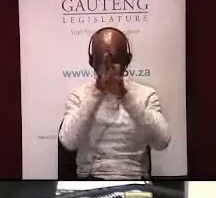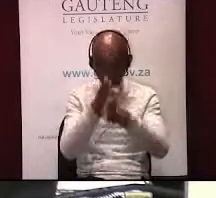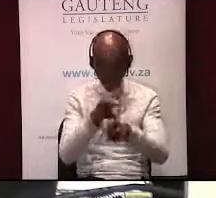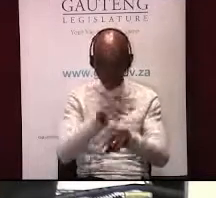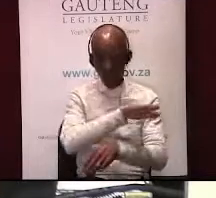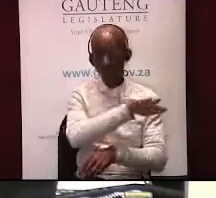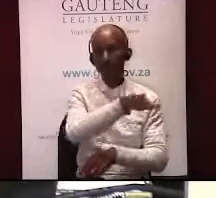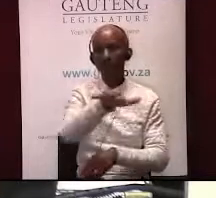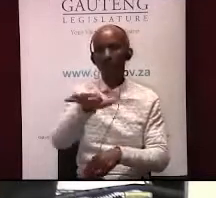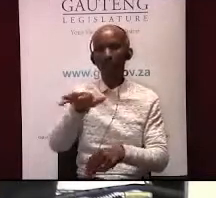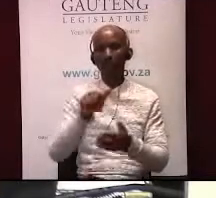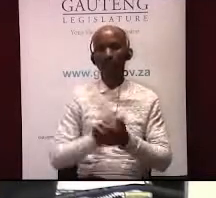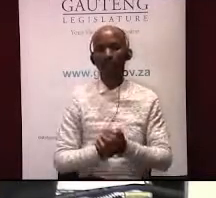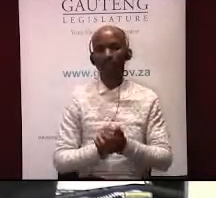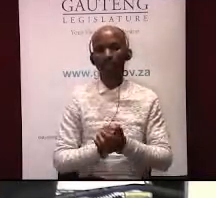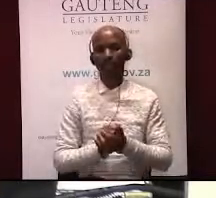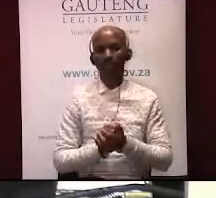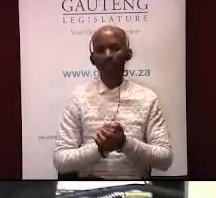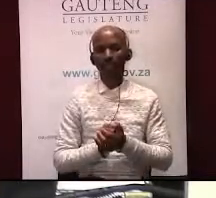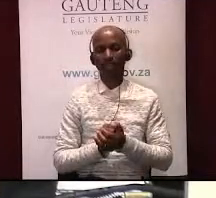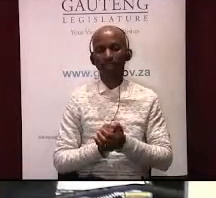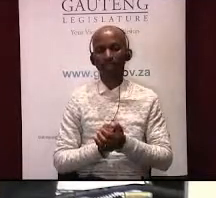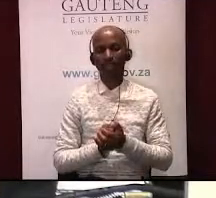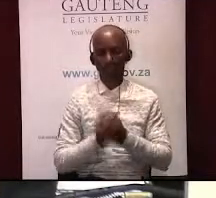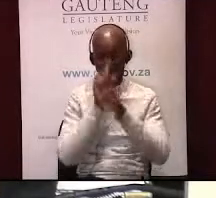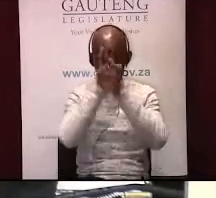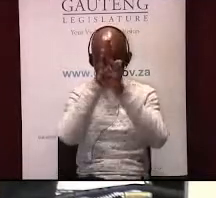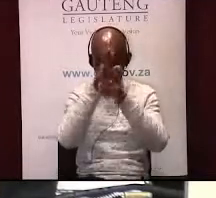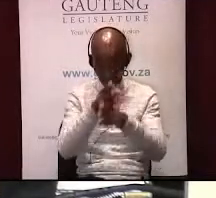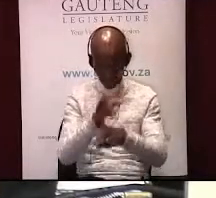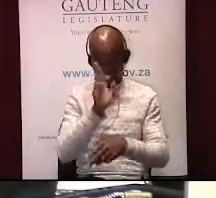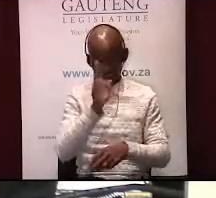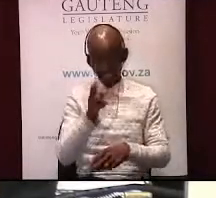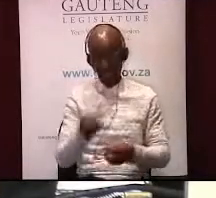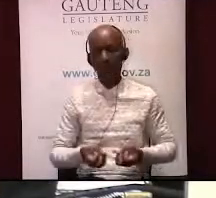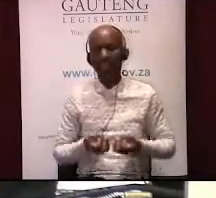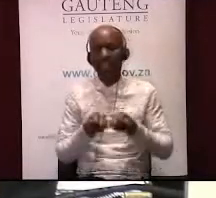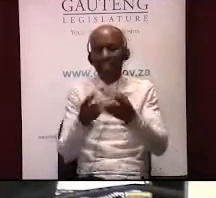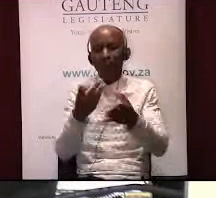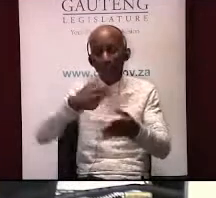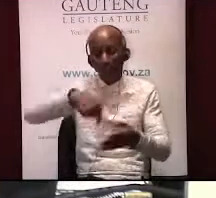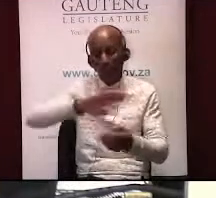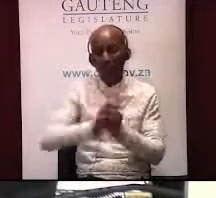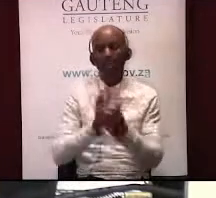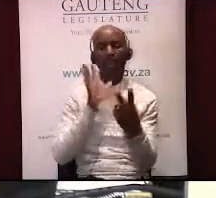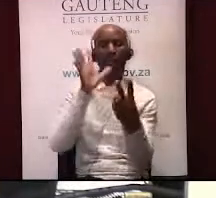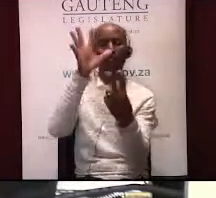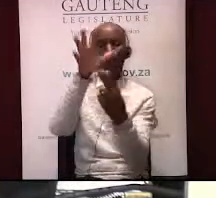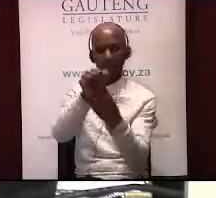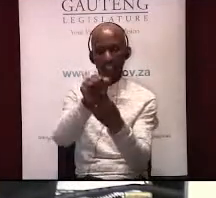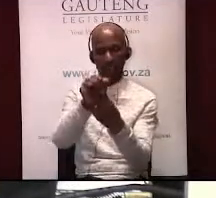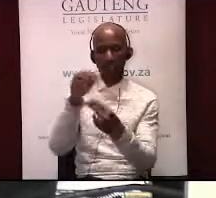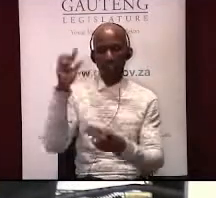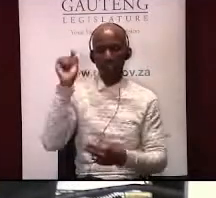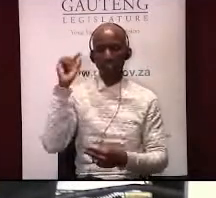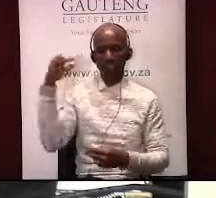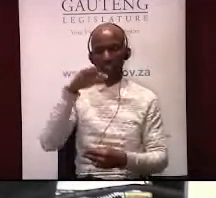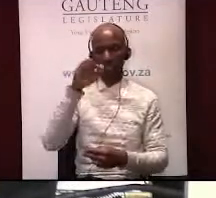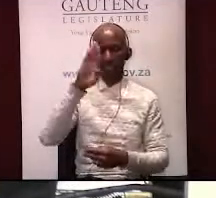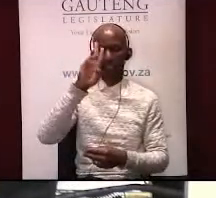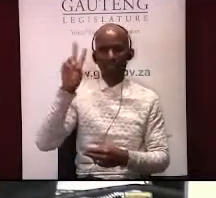you. And my empathy and my sympathy goes to all the victims of gender-based